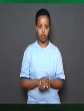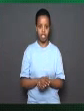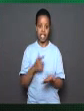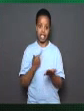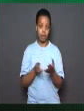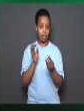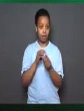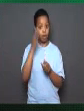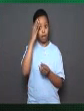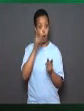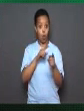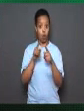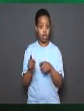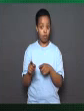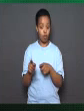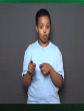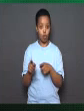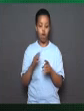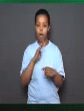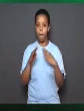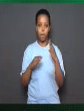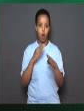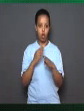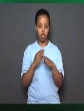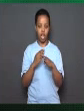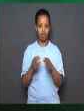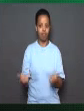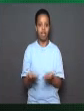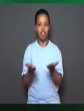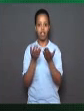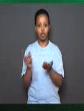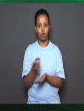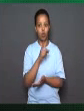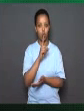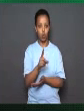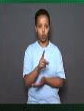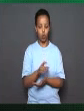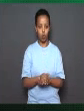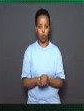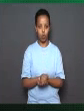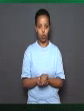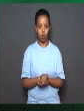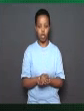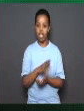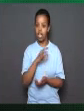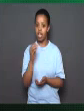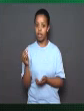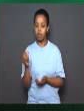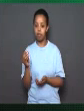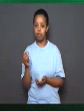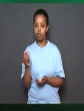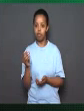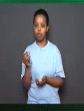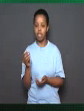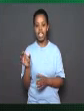know that they are biological catalysts. They are able to speed